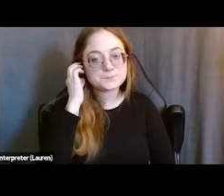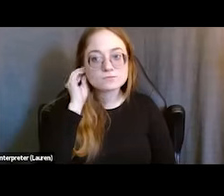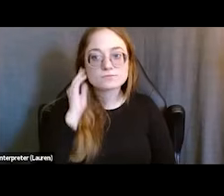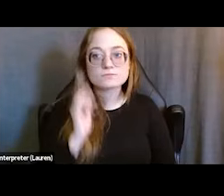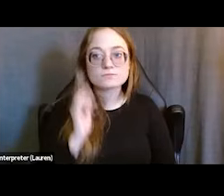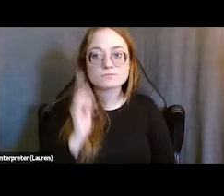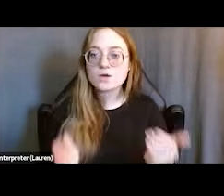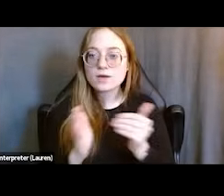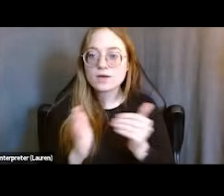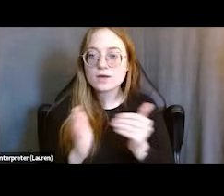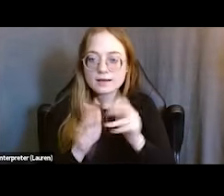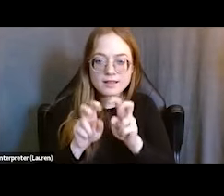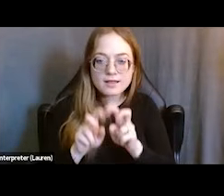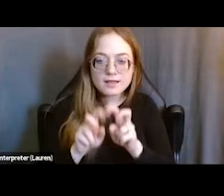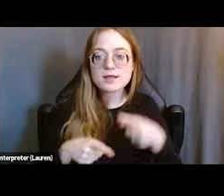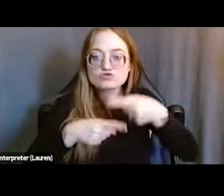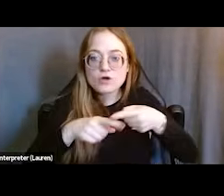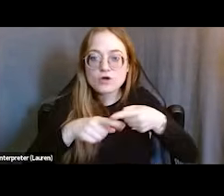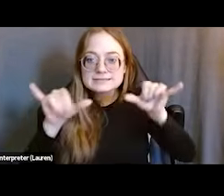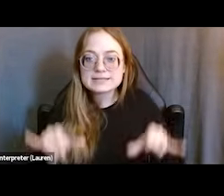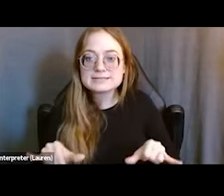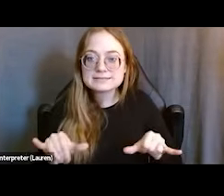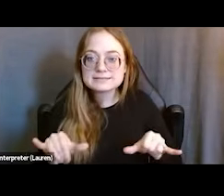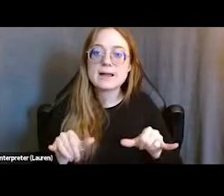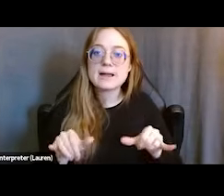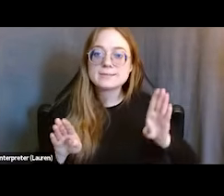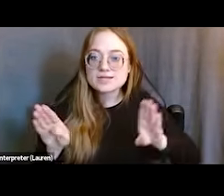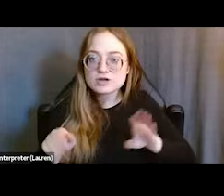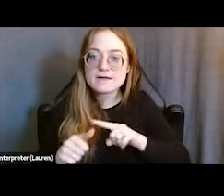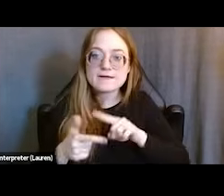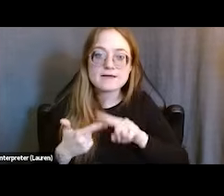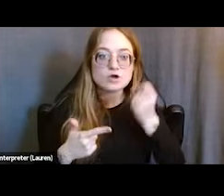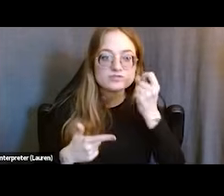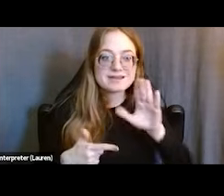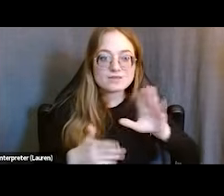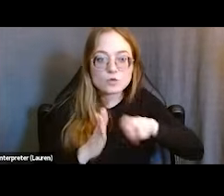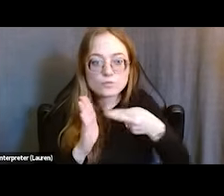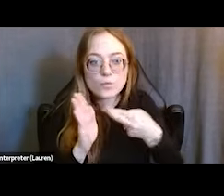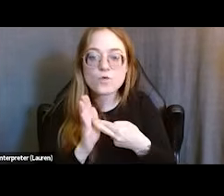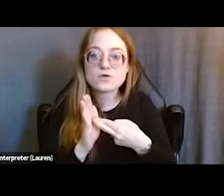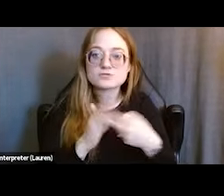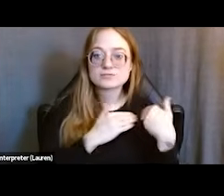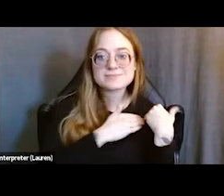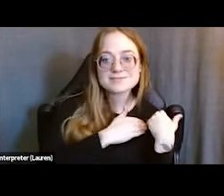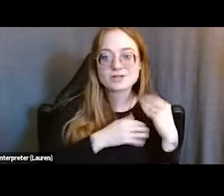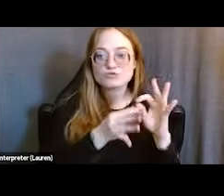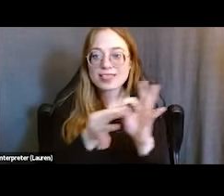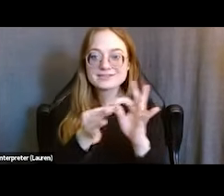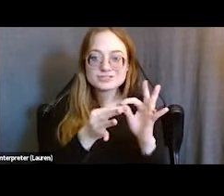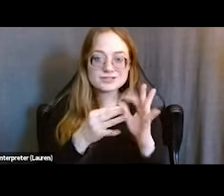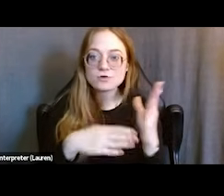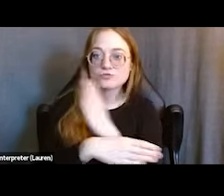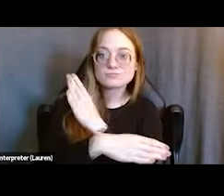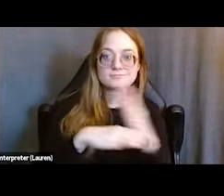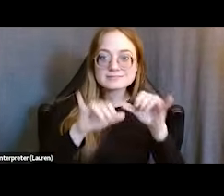at those cross-systems initiatives, understanding the roles, responsibilities, and relationships across these systems, at